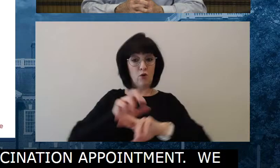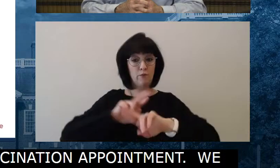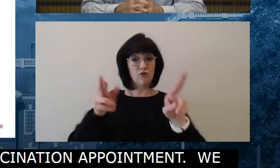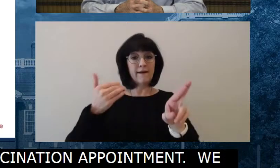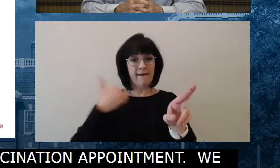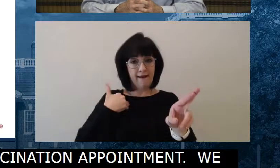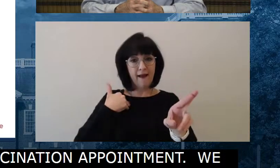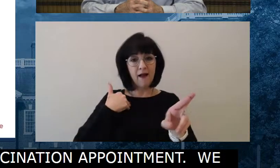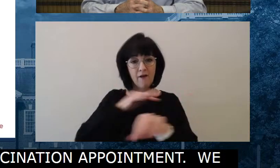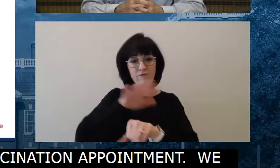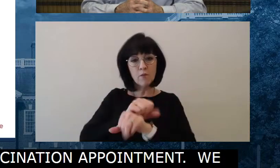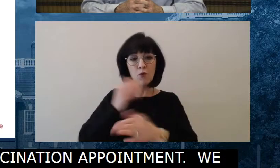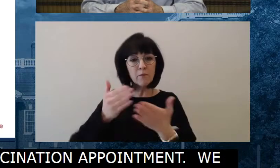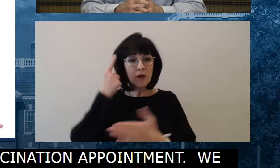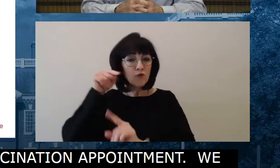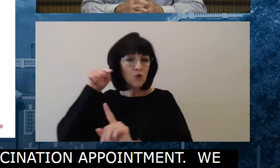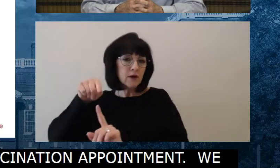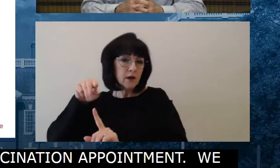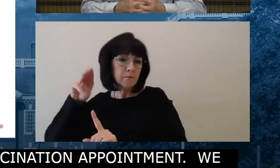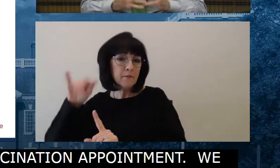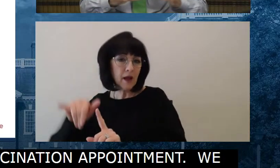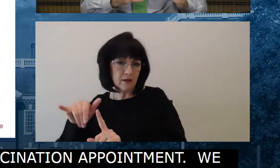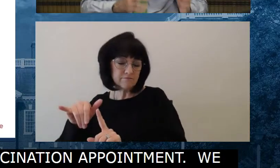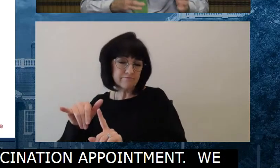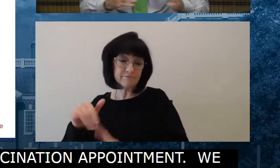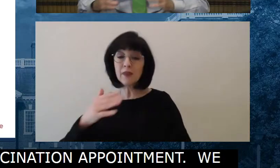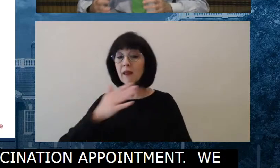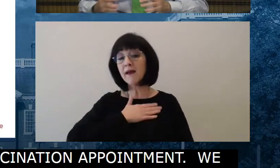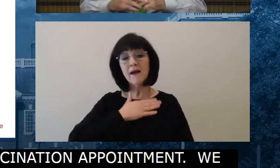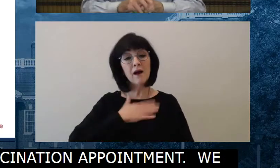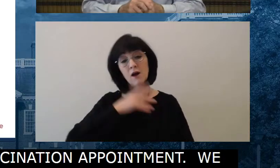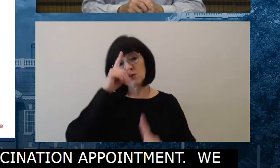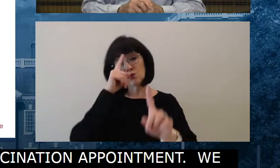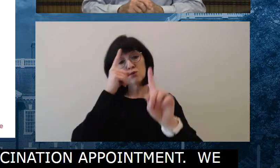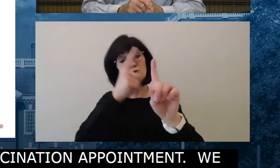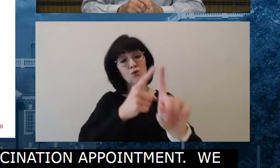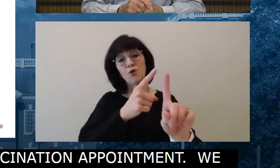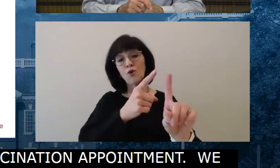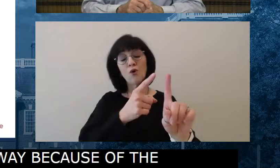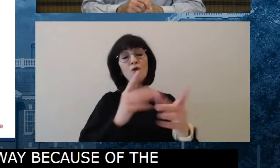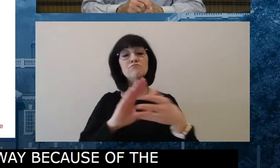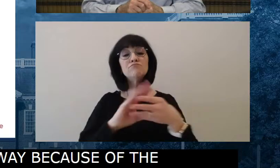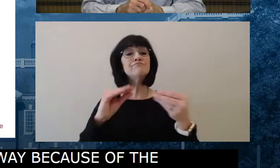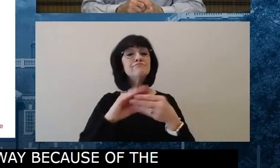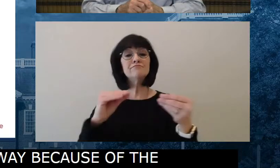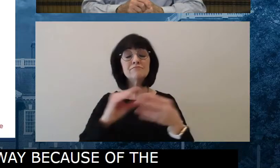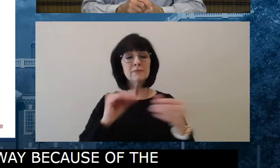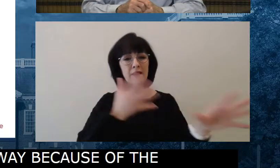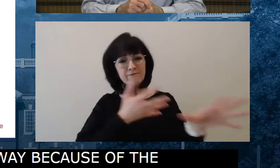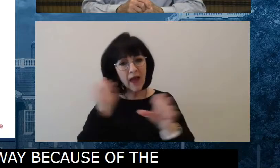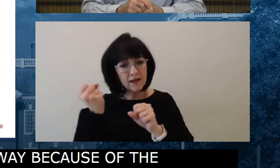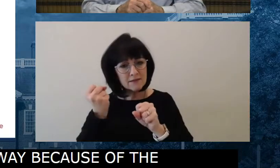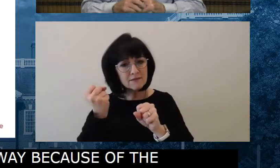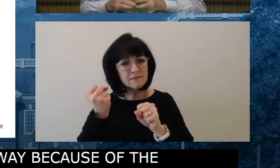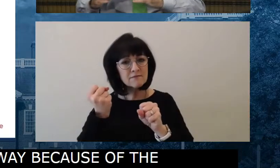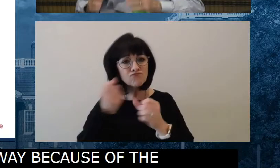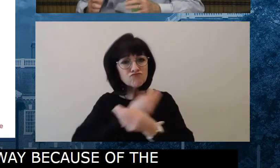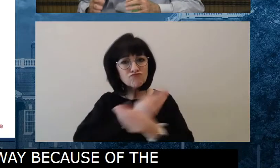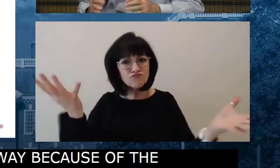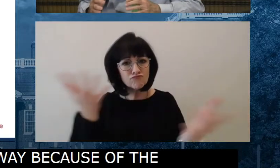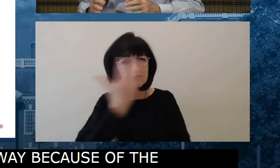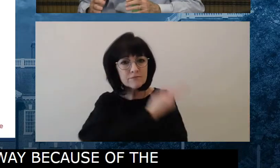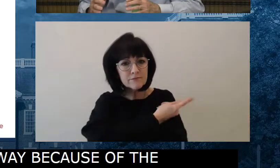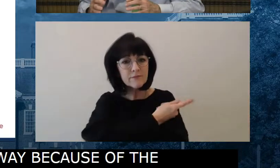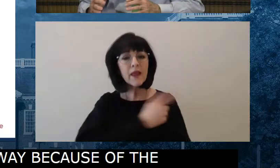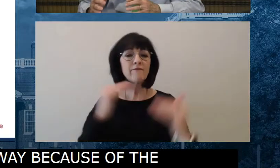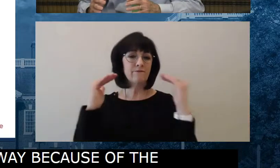focus on fast and fair, fast meaning to move those vaccines into people's arms. So we're going to making